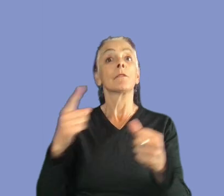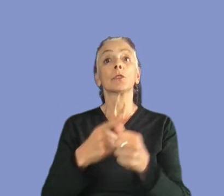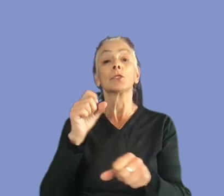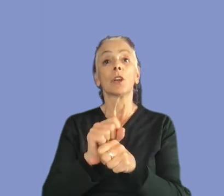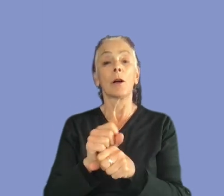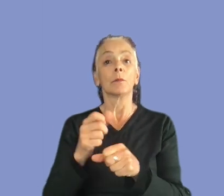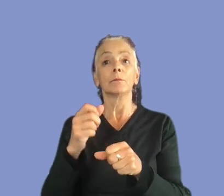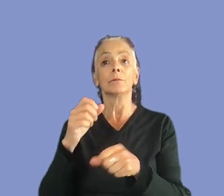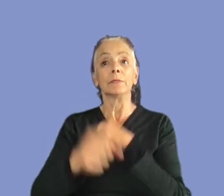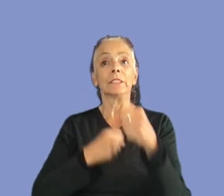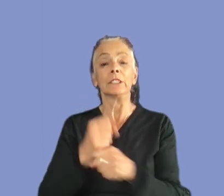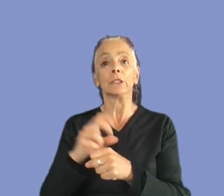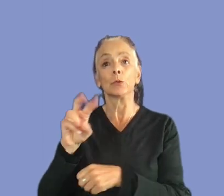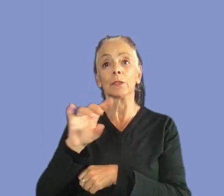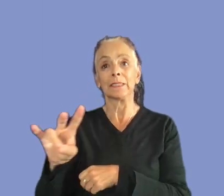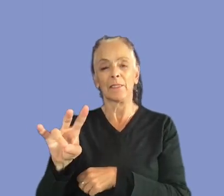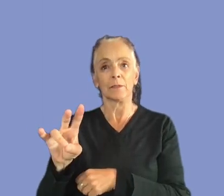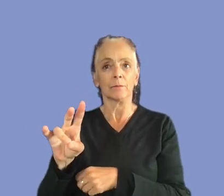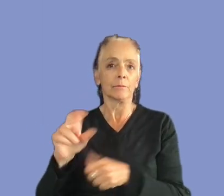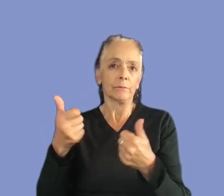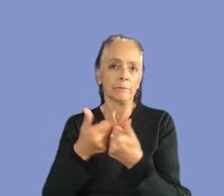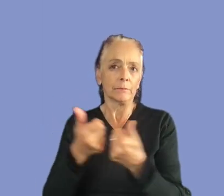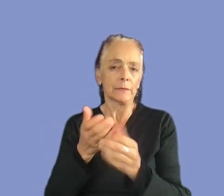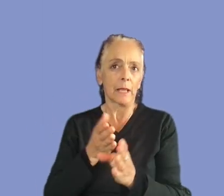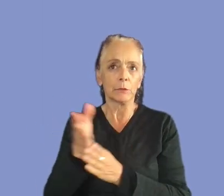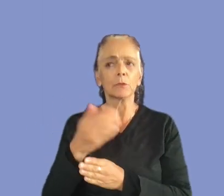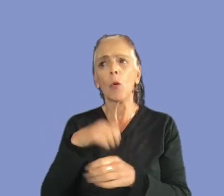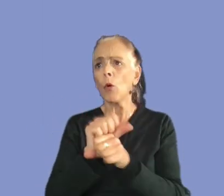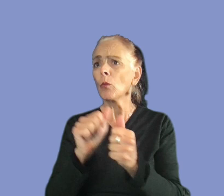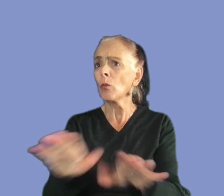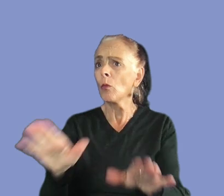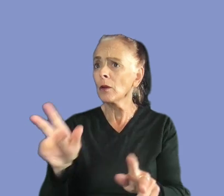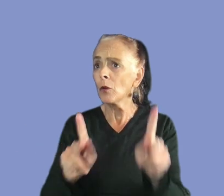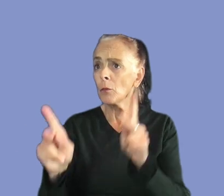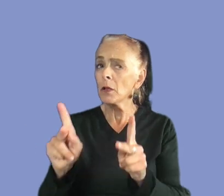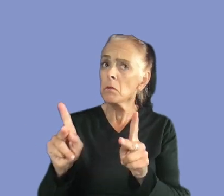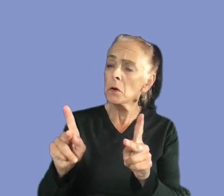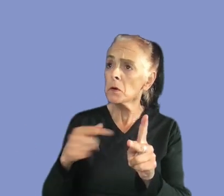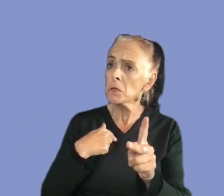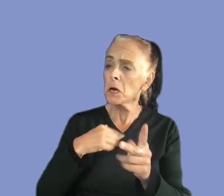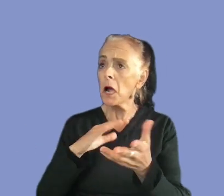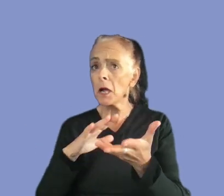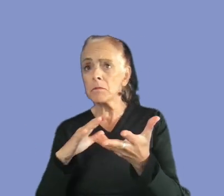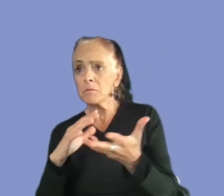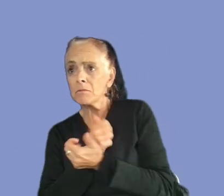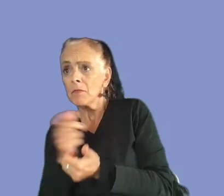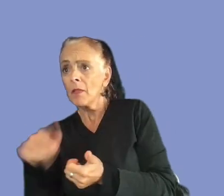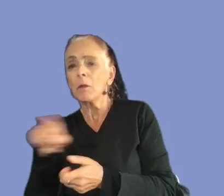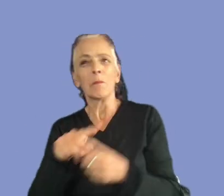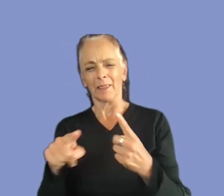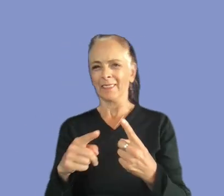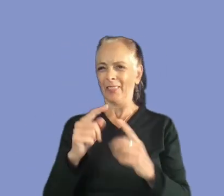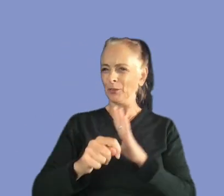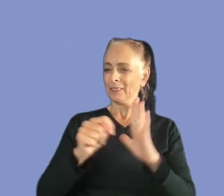industry. Though I worked with wonderful people that I grew to love, those were different times. The language of inclusivity